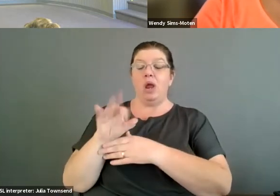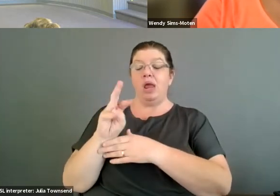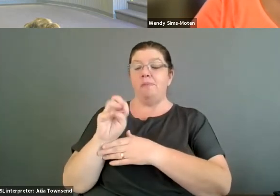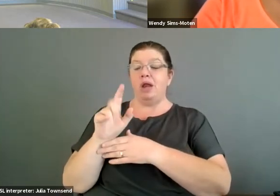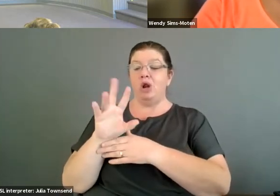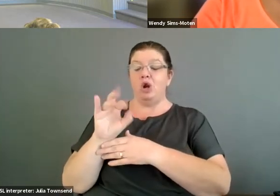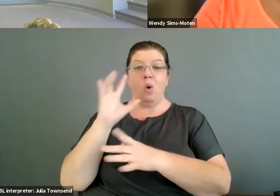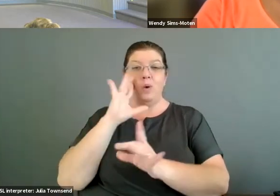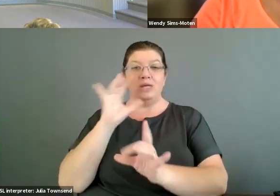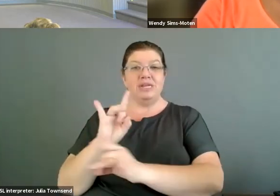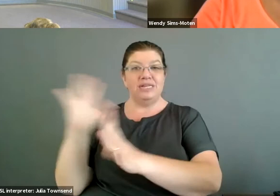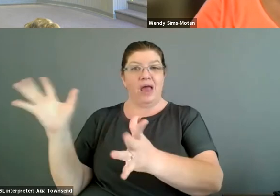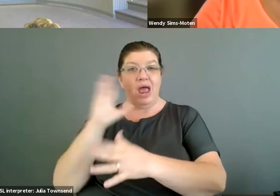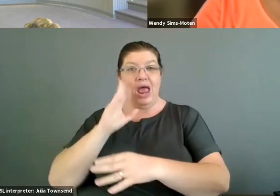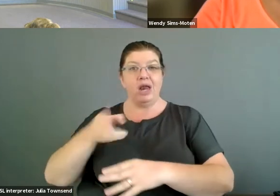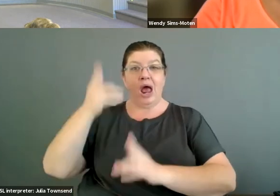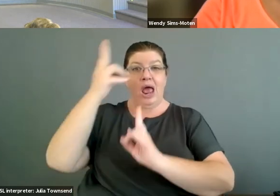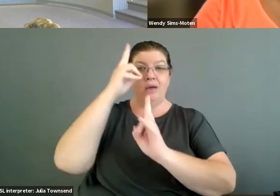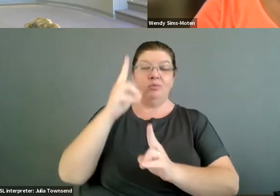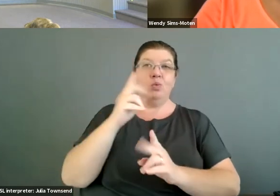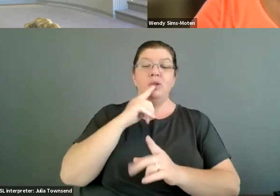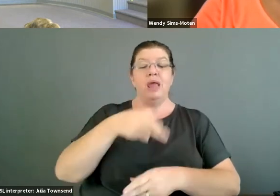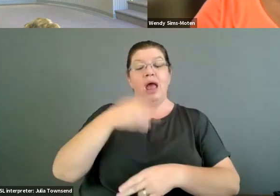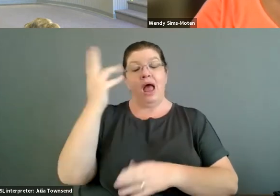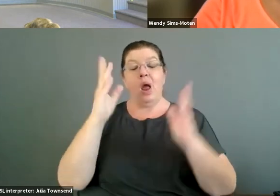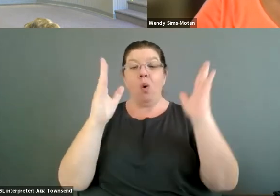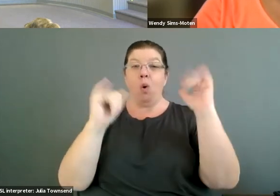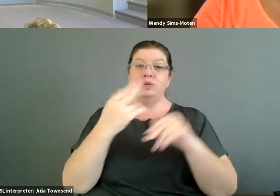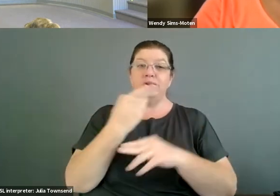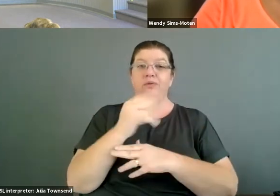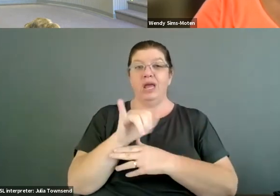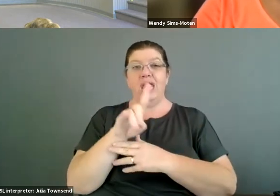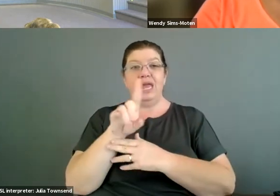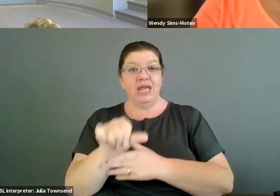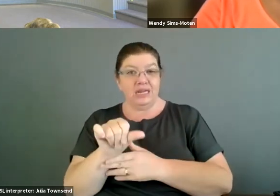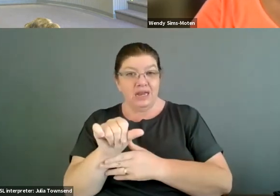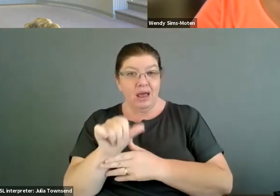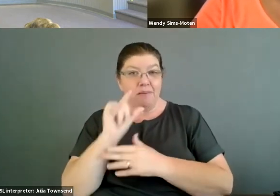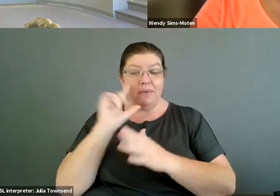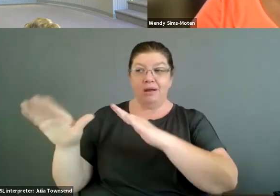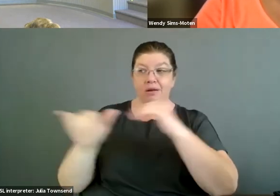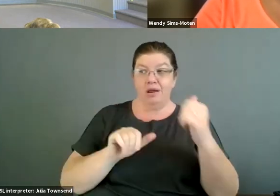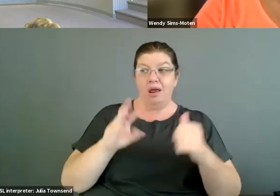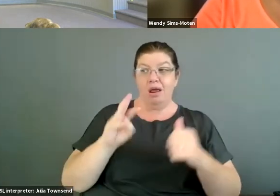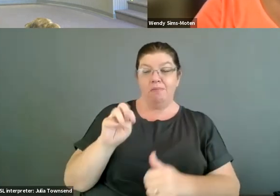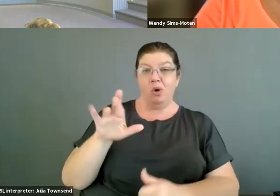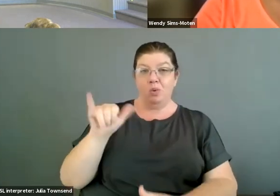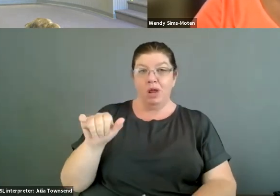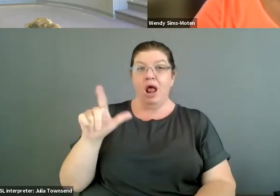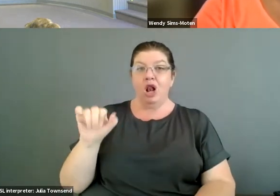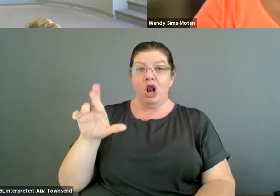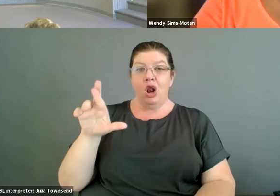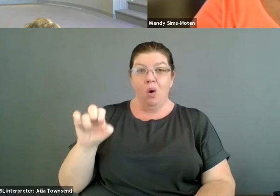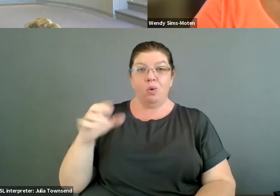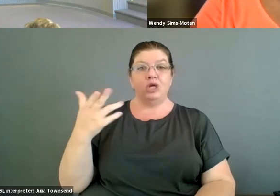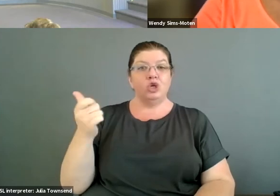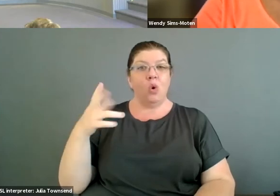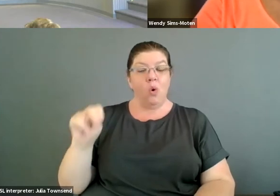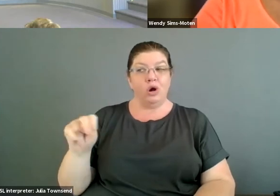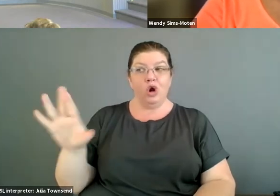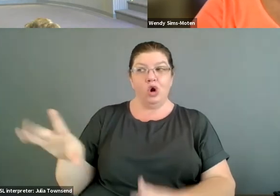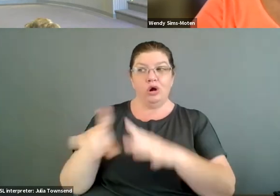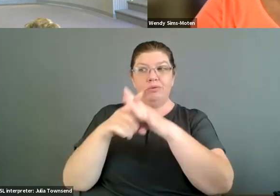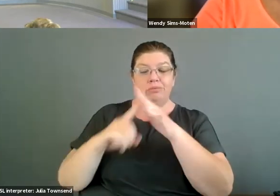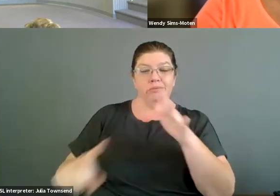I've always had such high hopes for Hilda. I have to say that the departure of Maria Lyris Horton is a huge